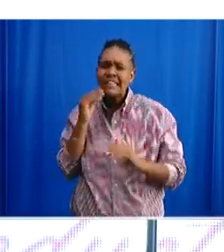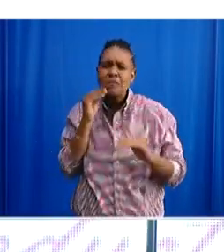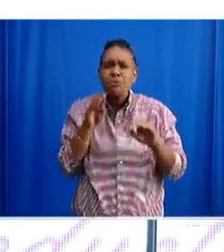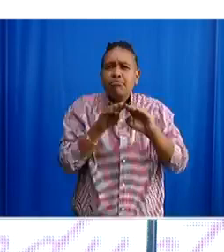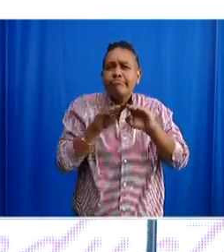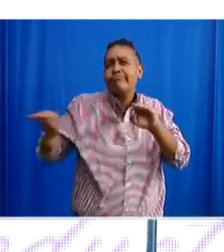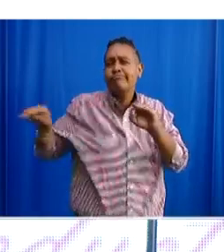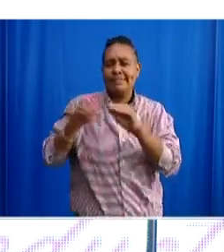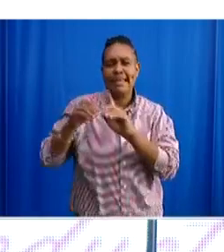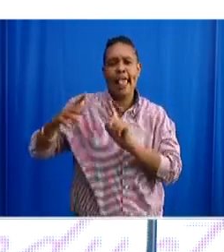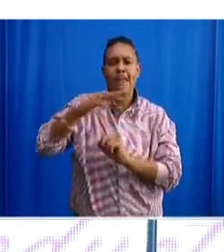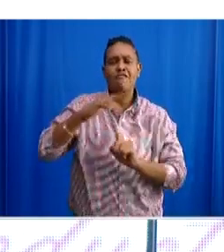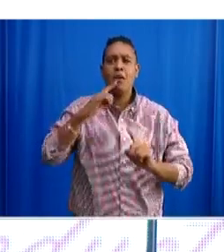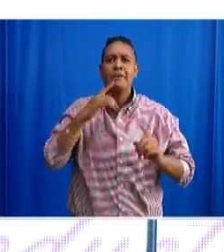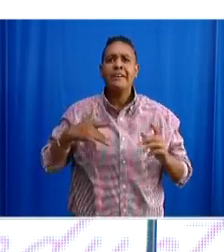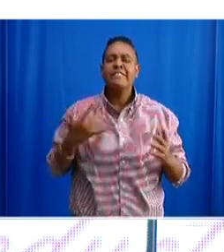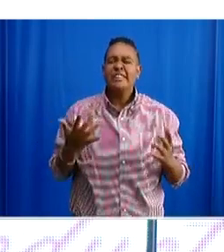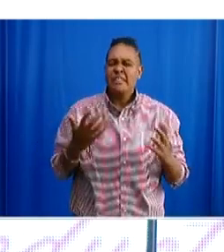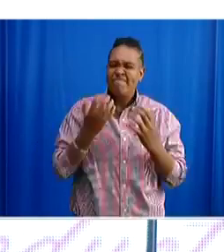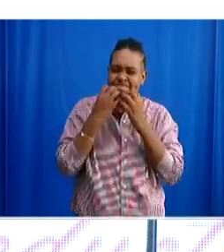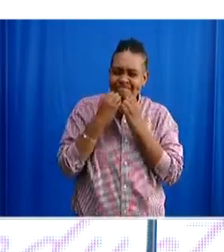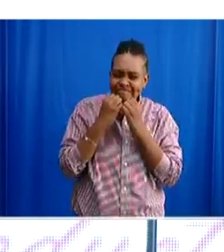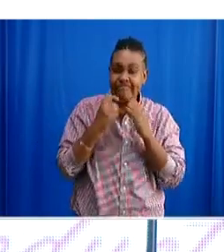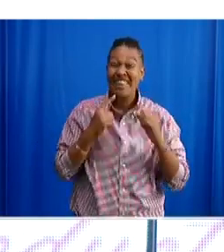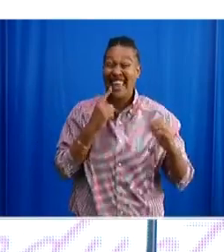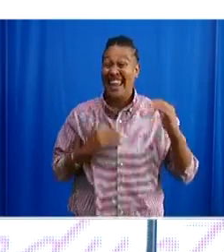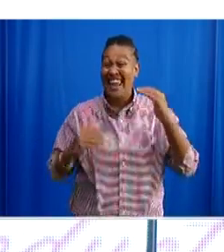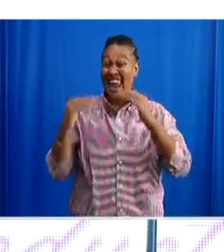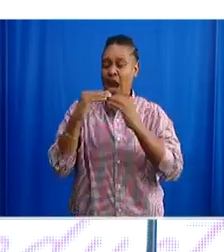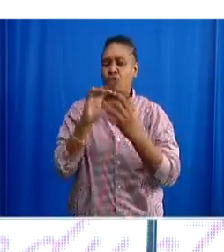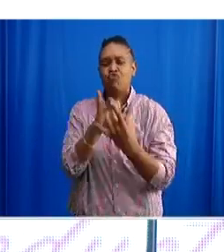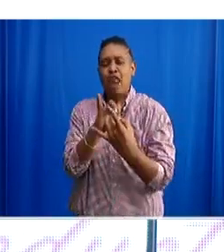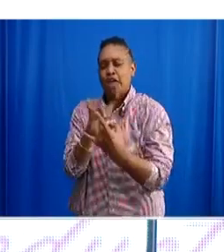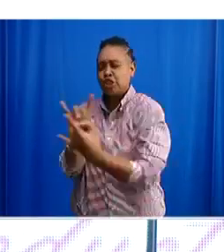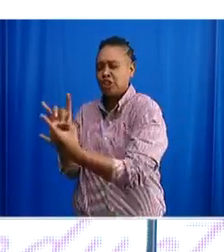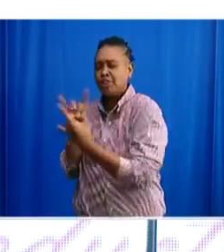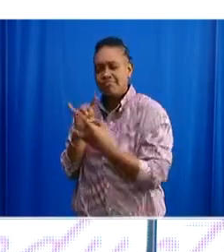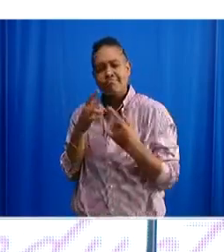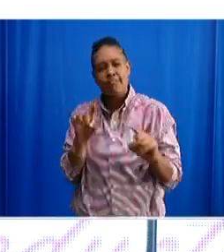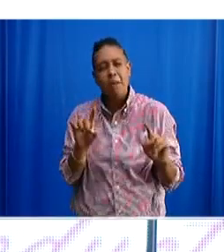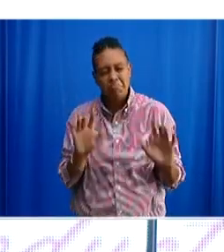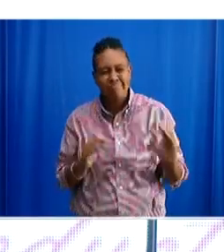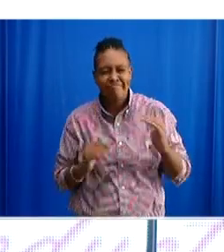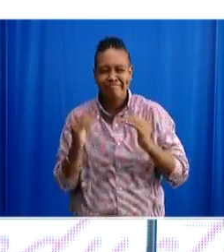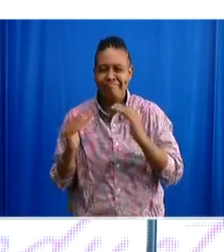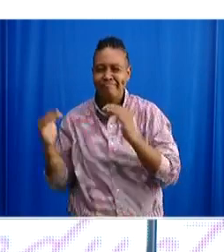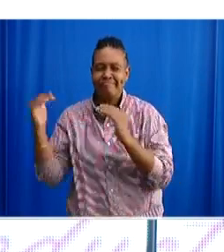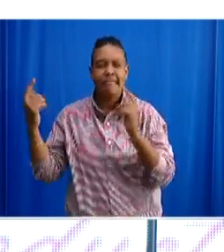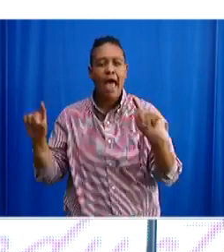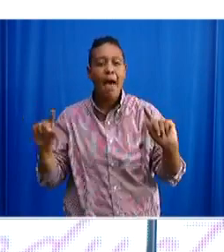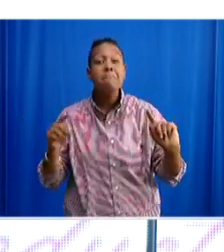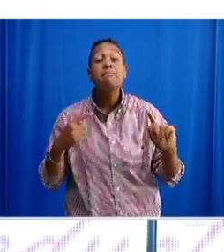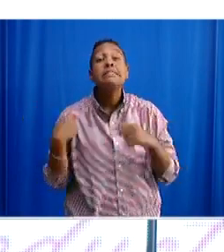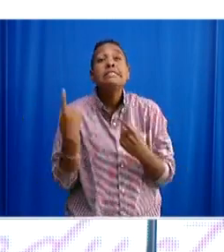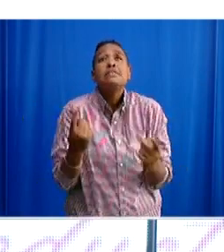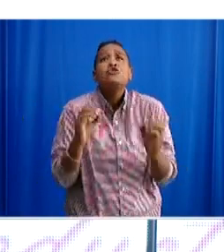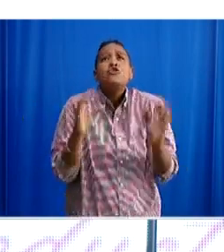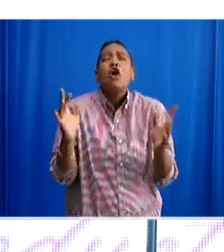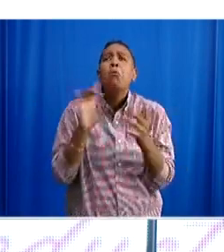in our environment and equity in our relationships. Since we can do nothing well without